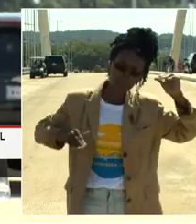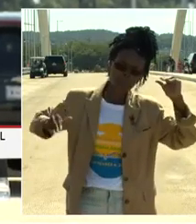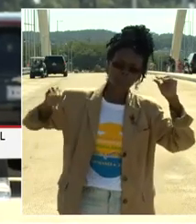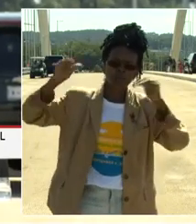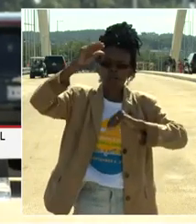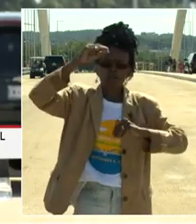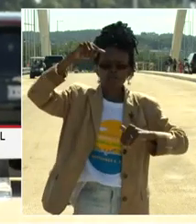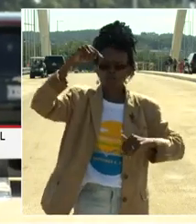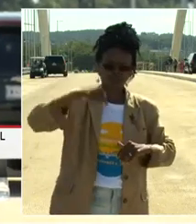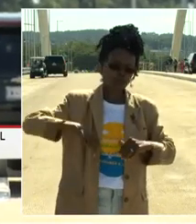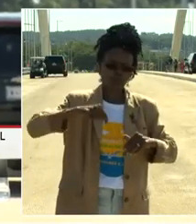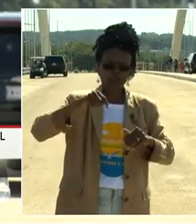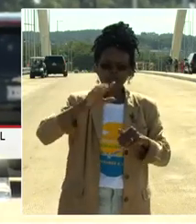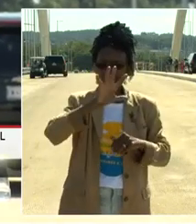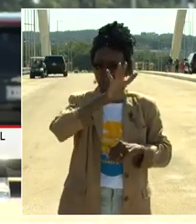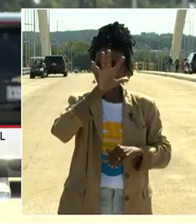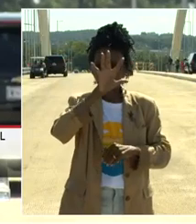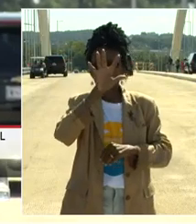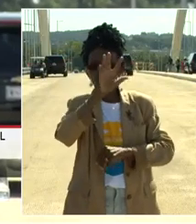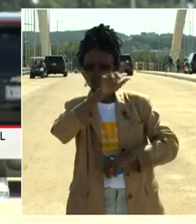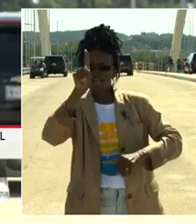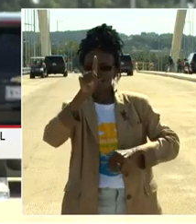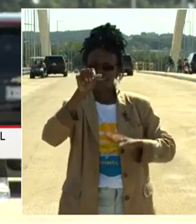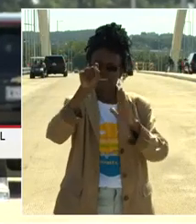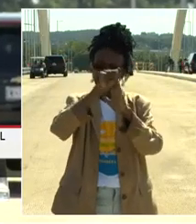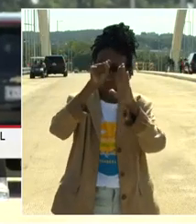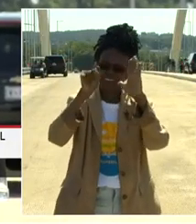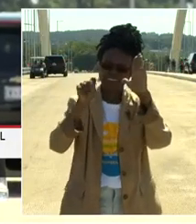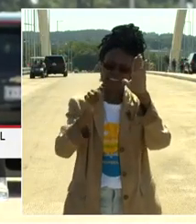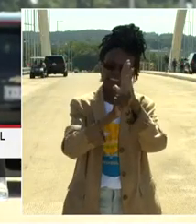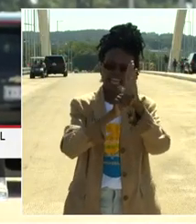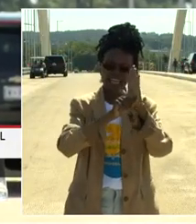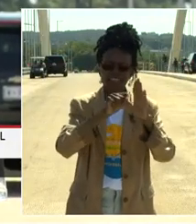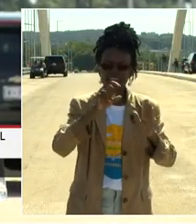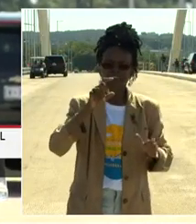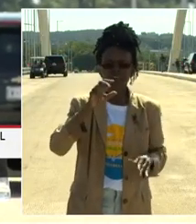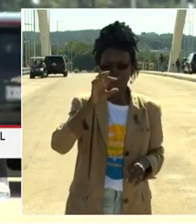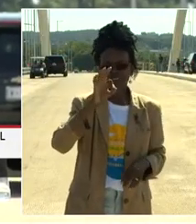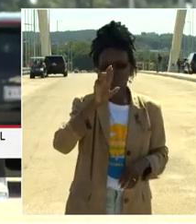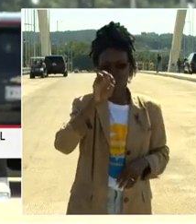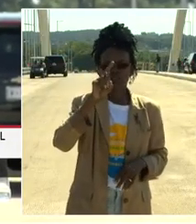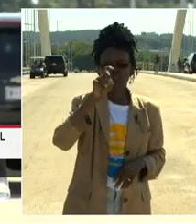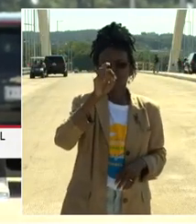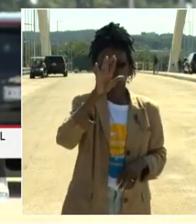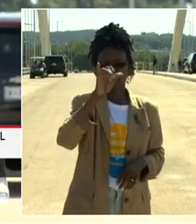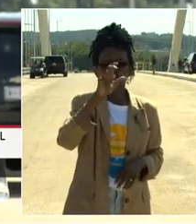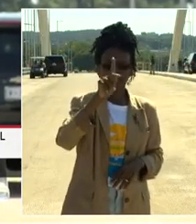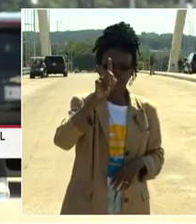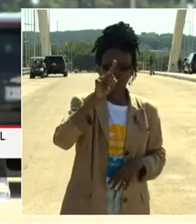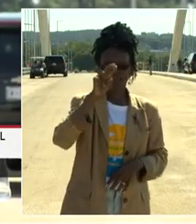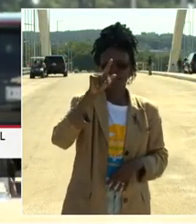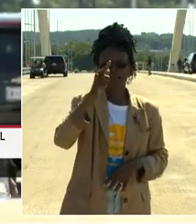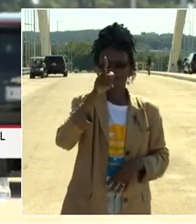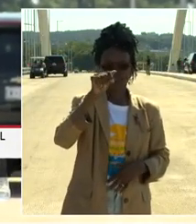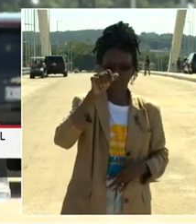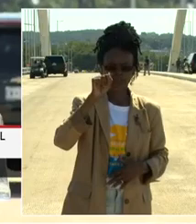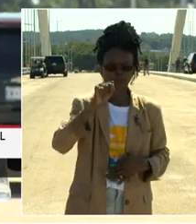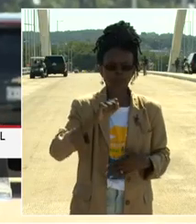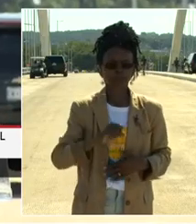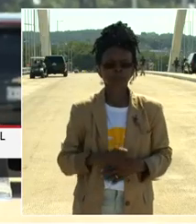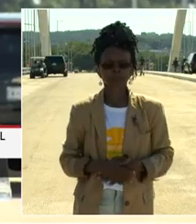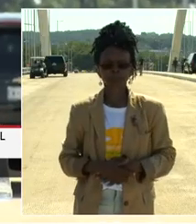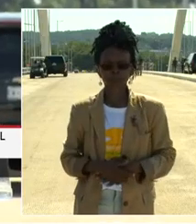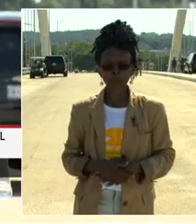Union, the state of Douglass Commonwealth. May this bridge and all who travel upon